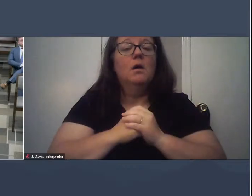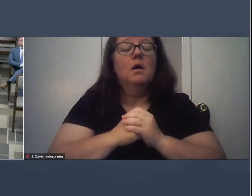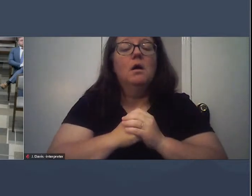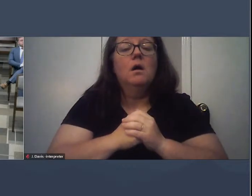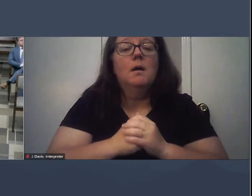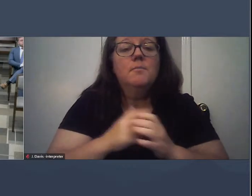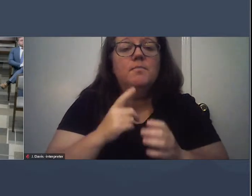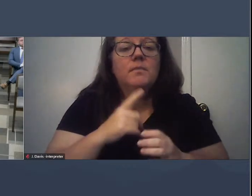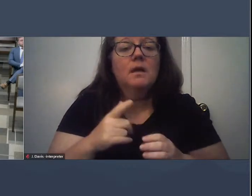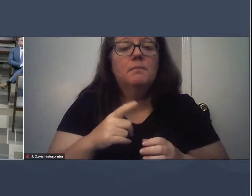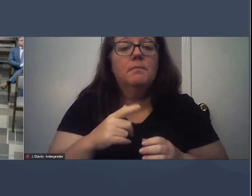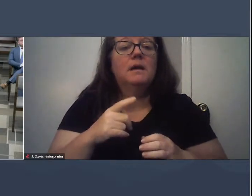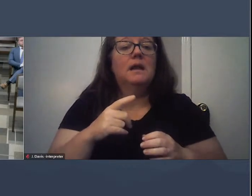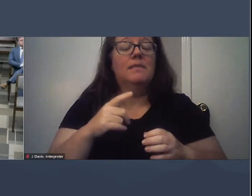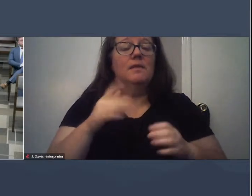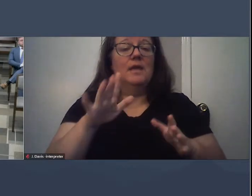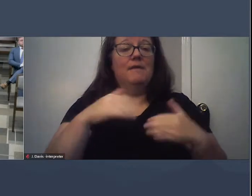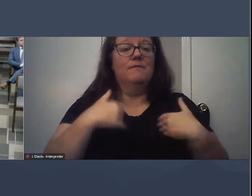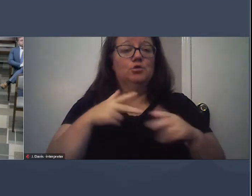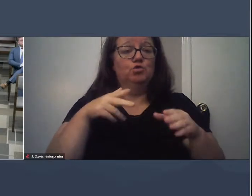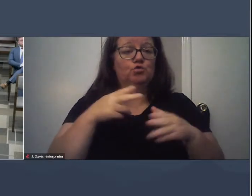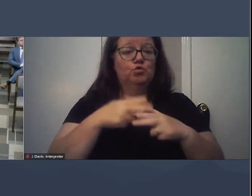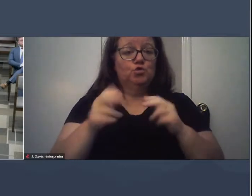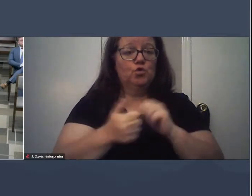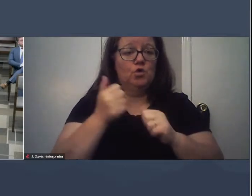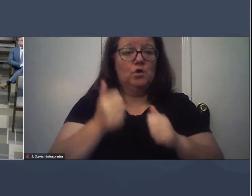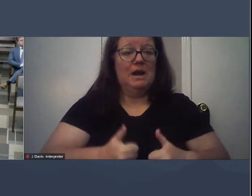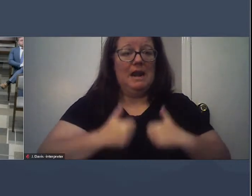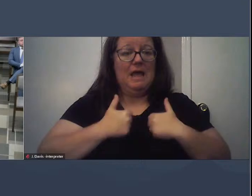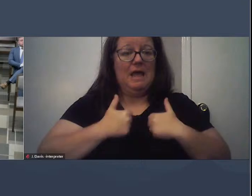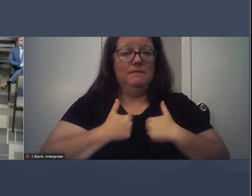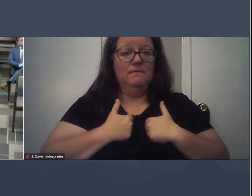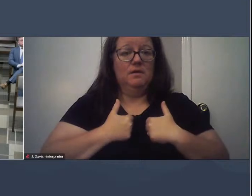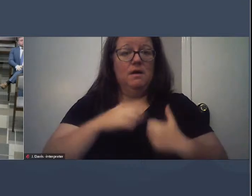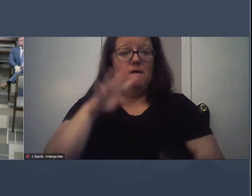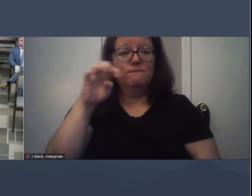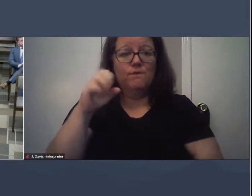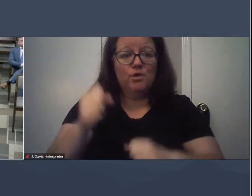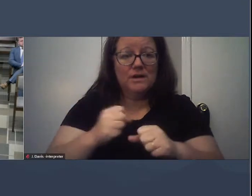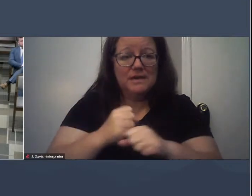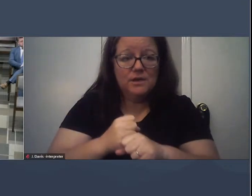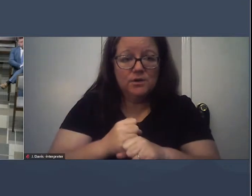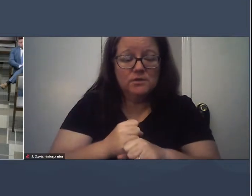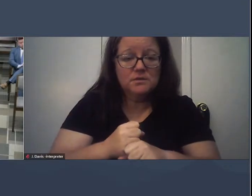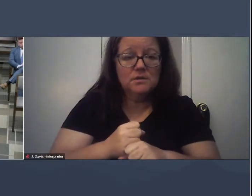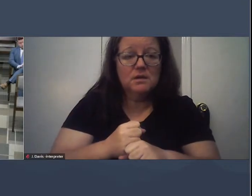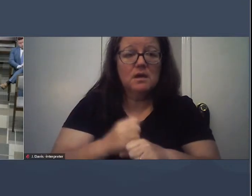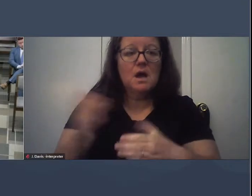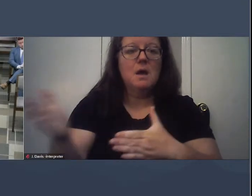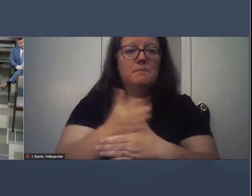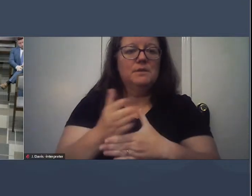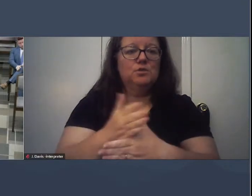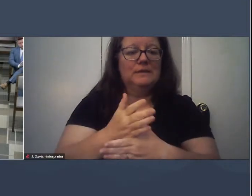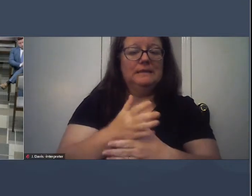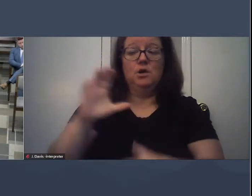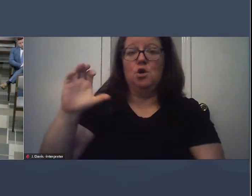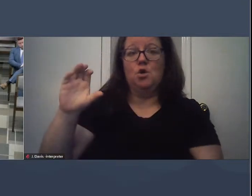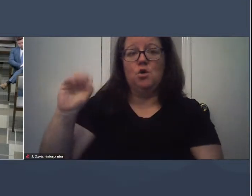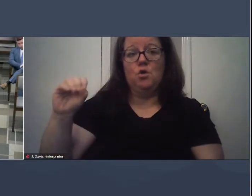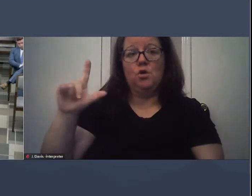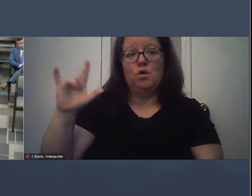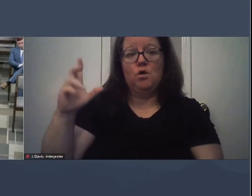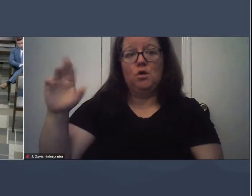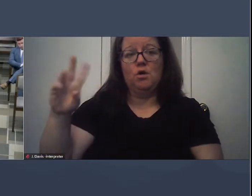lowest life expectancy in Shelby County by 14 years, the difference between Collierville and South Memphis. And so I can tell you I'm